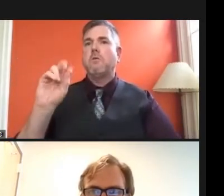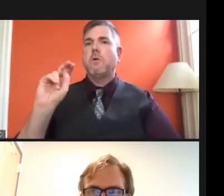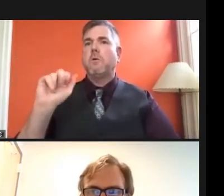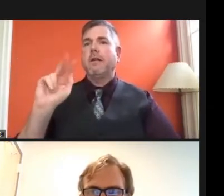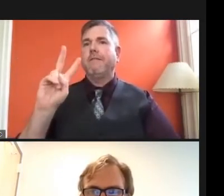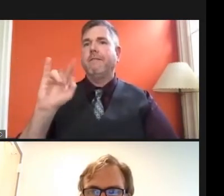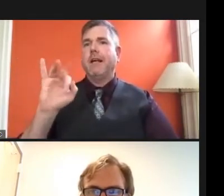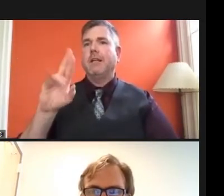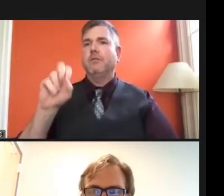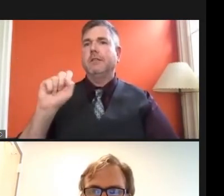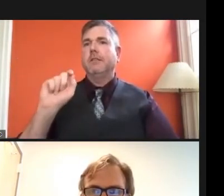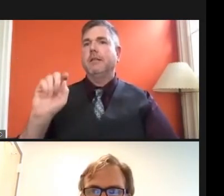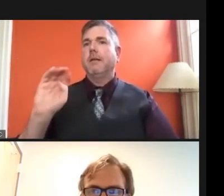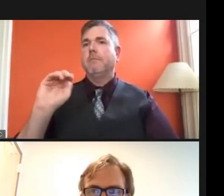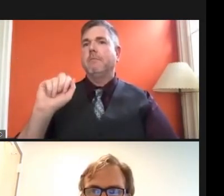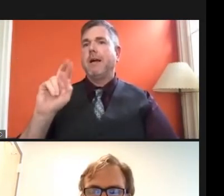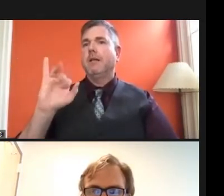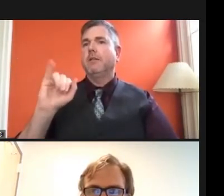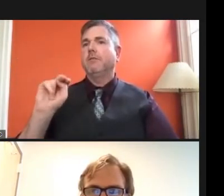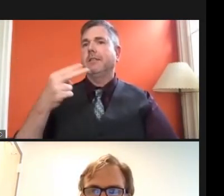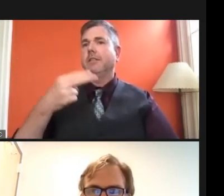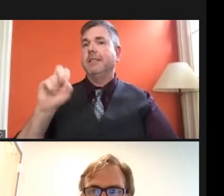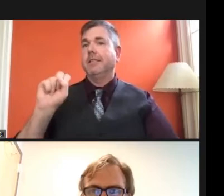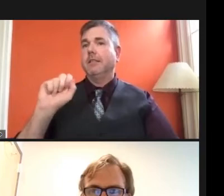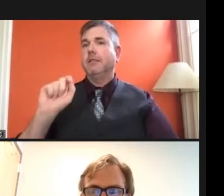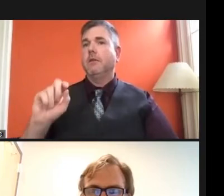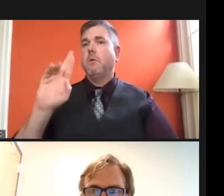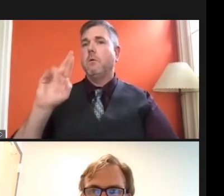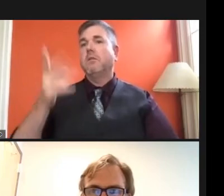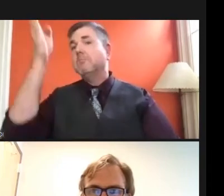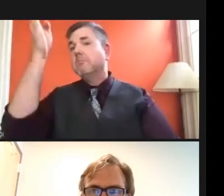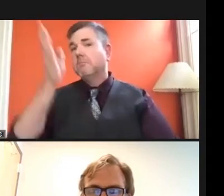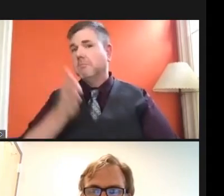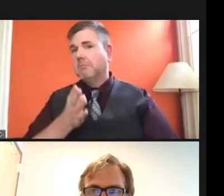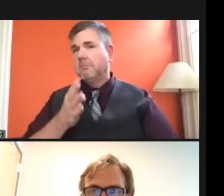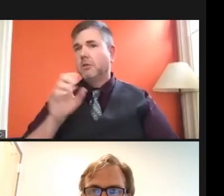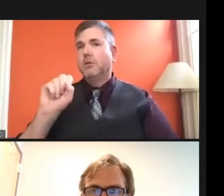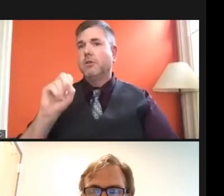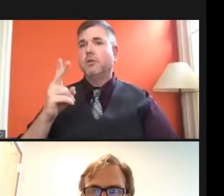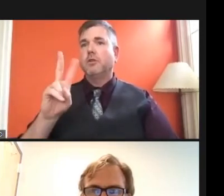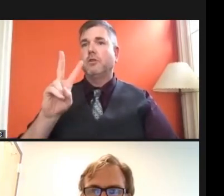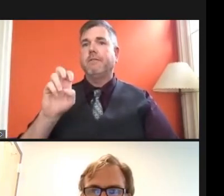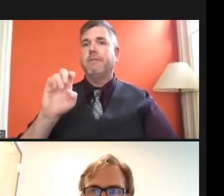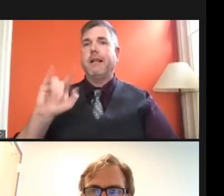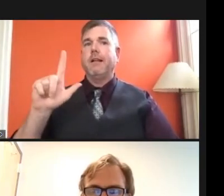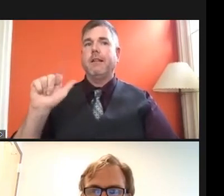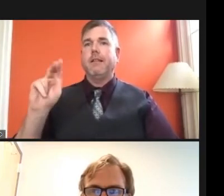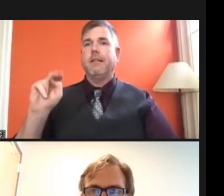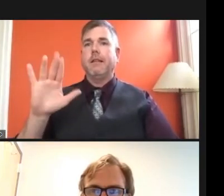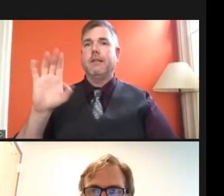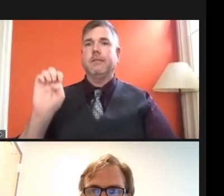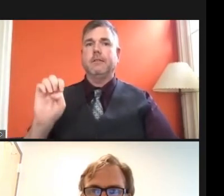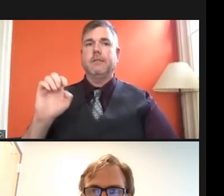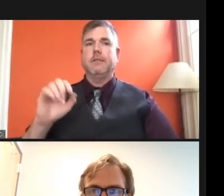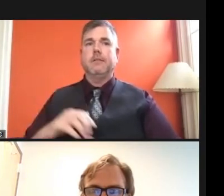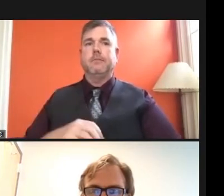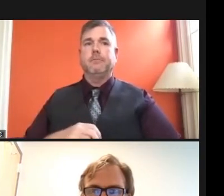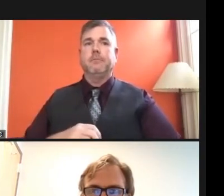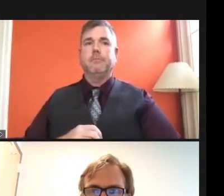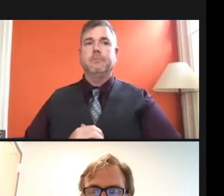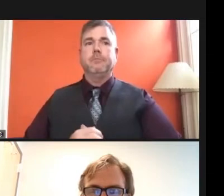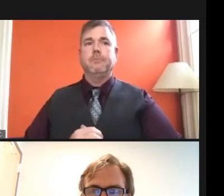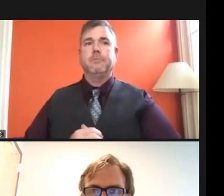coronavirus.marinhhs.org/surveillance. The page is updated daily during the week, and we encourage any of you that with questions